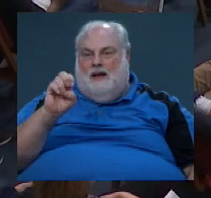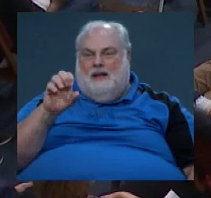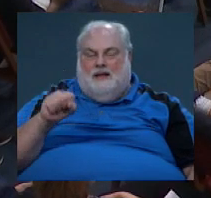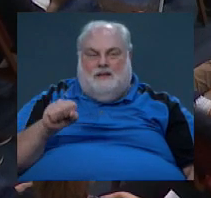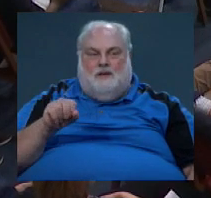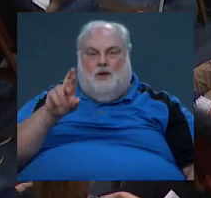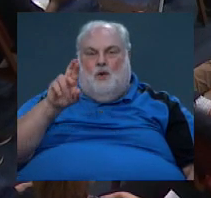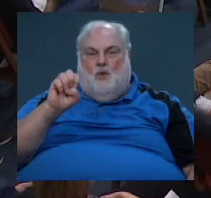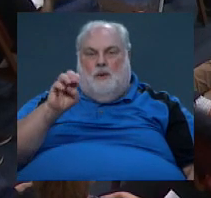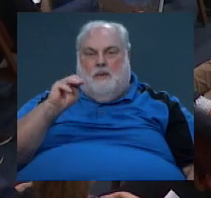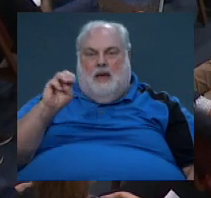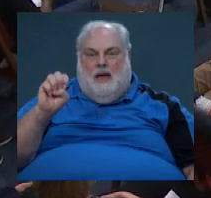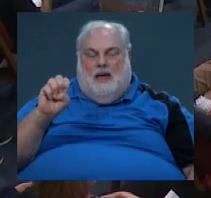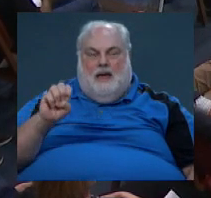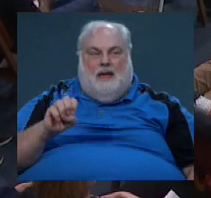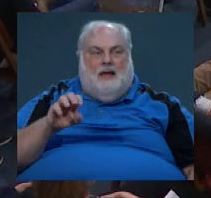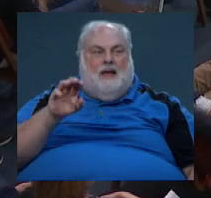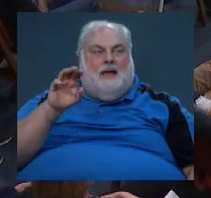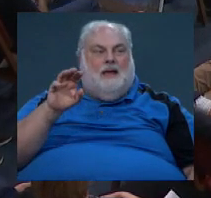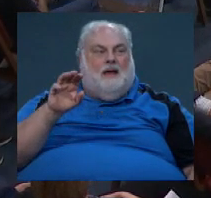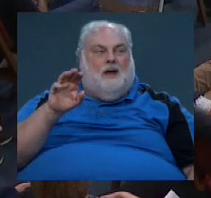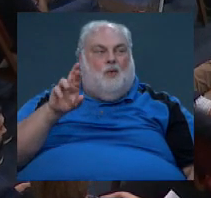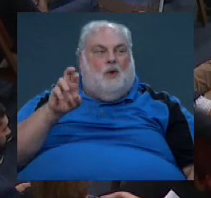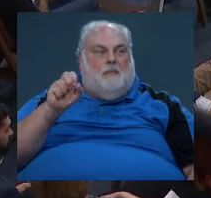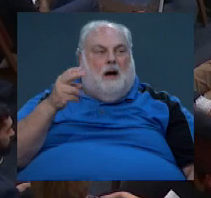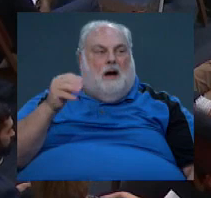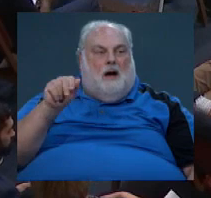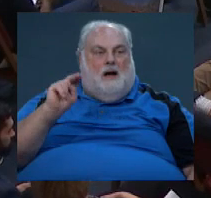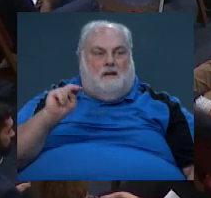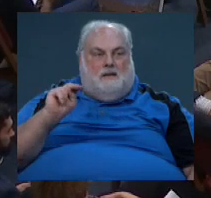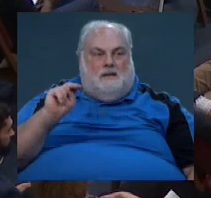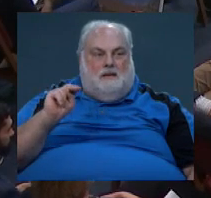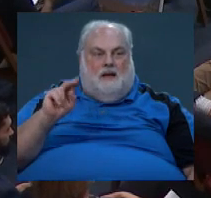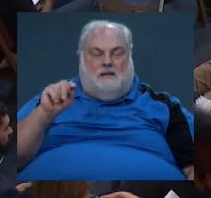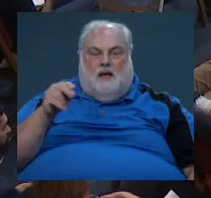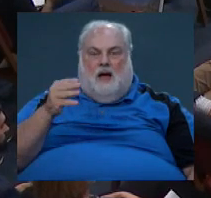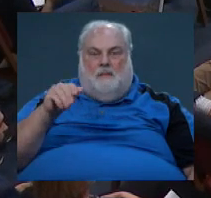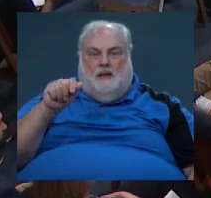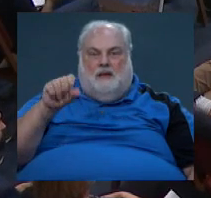Commissioner Ravon. Commissioner Thomas. Here. And